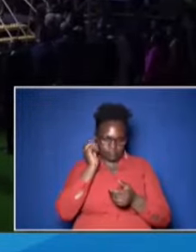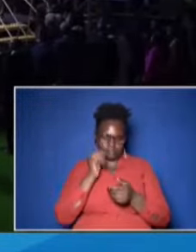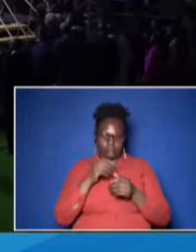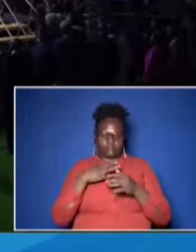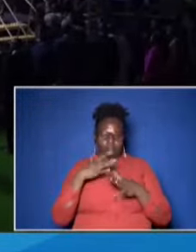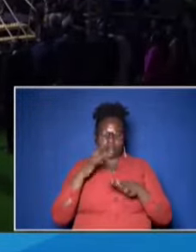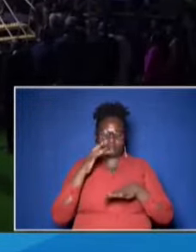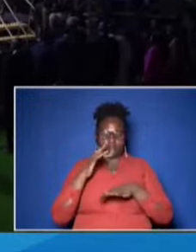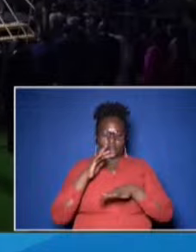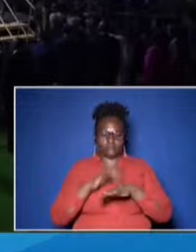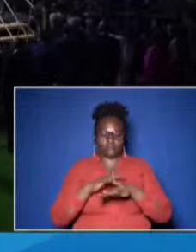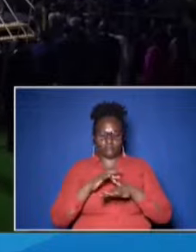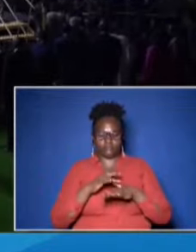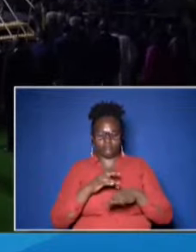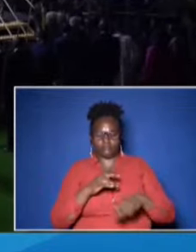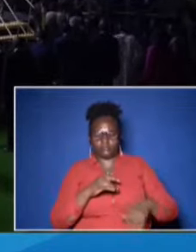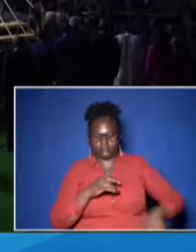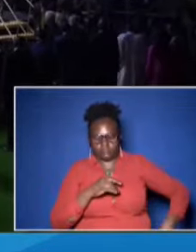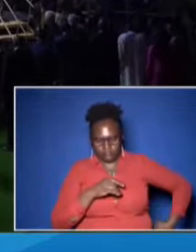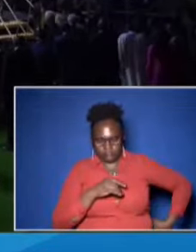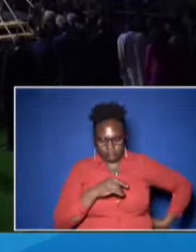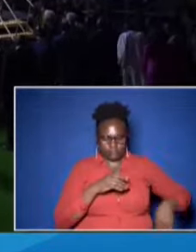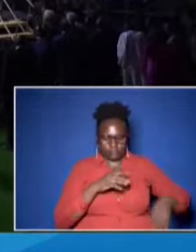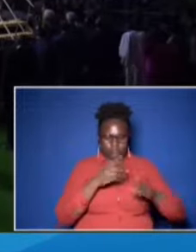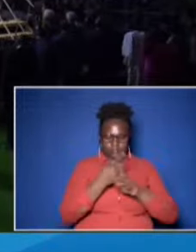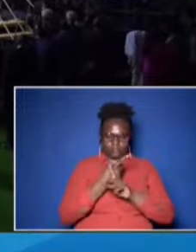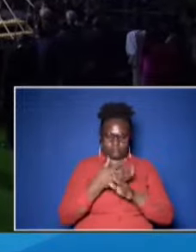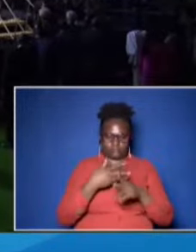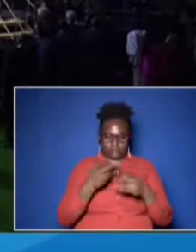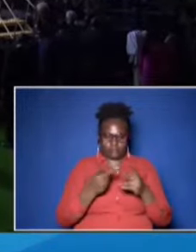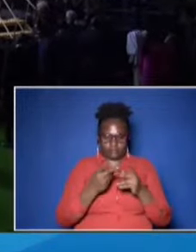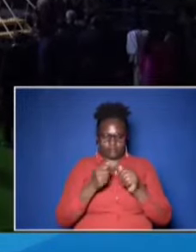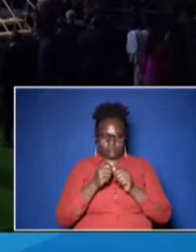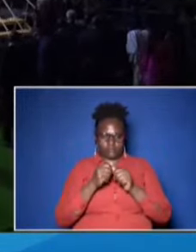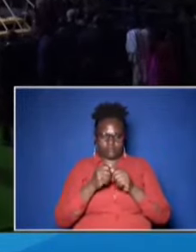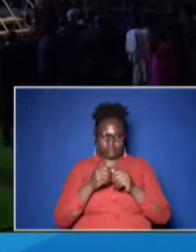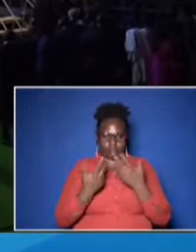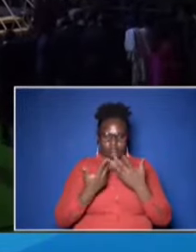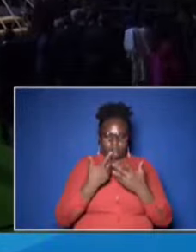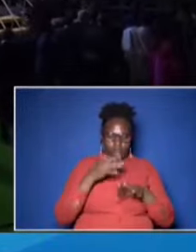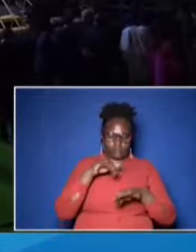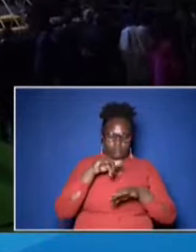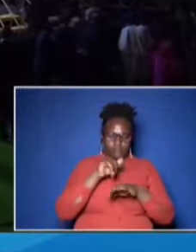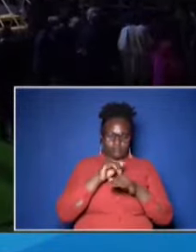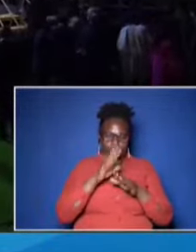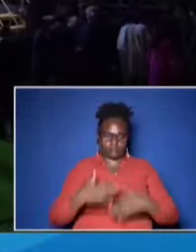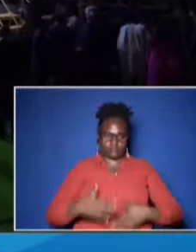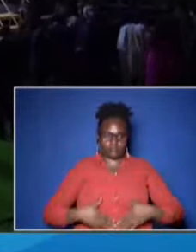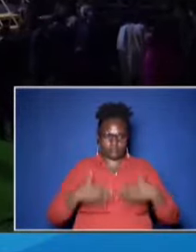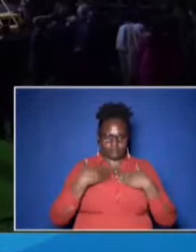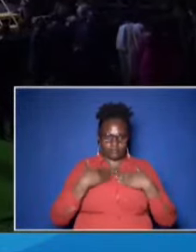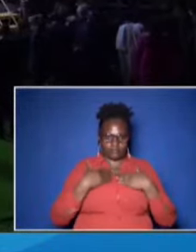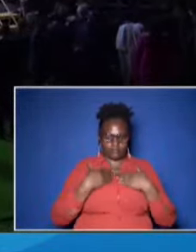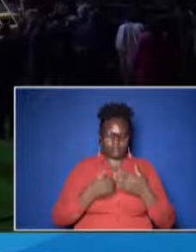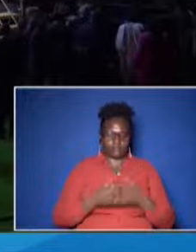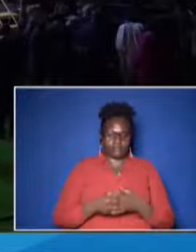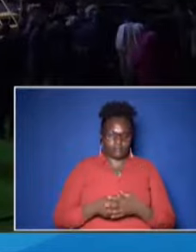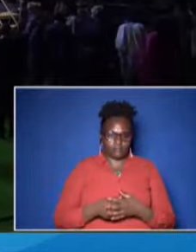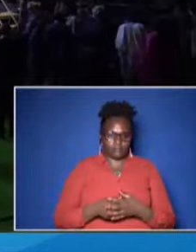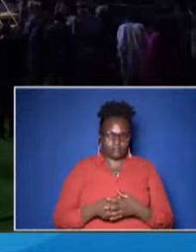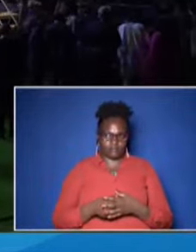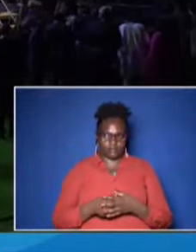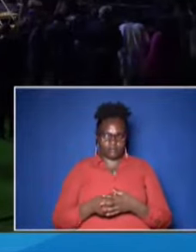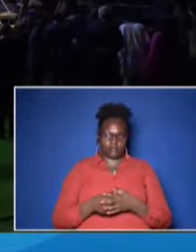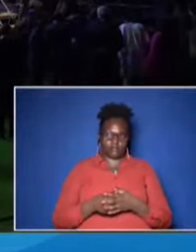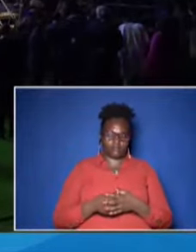now as I'm singing the song You fire on your body some will feel heat on